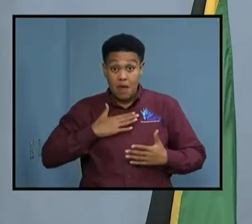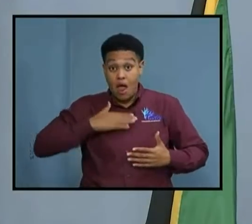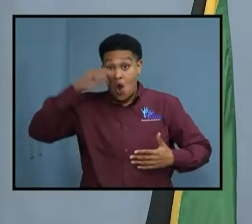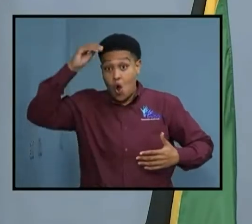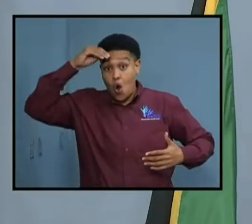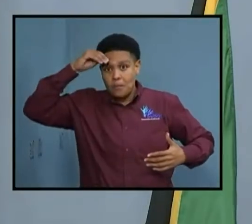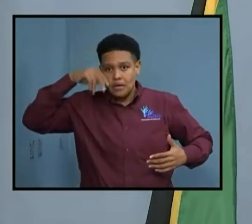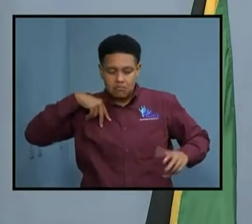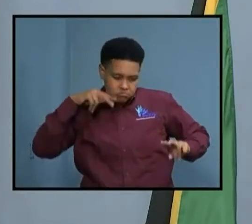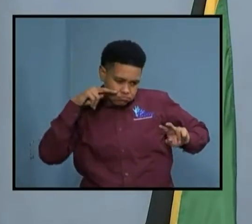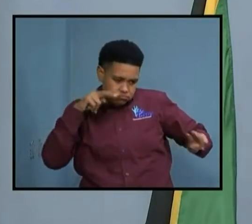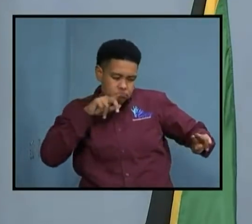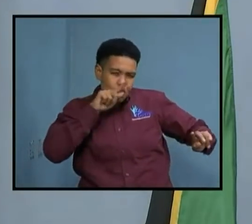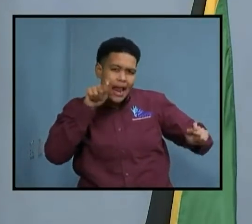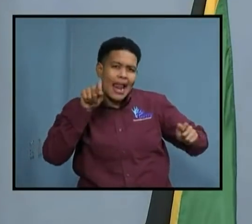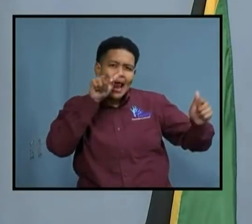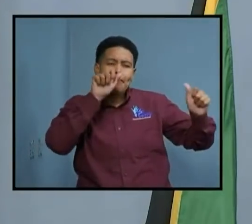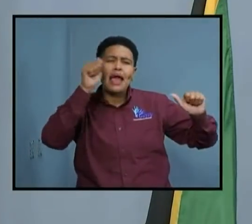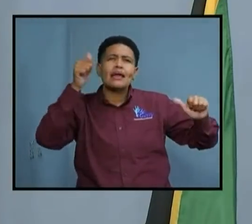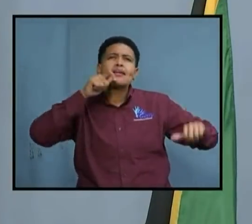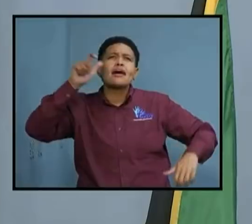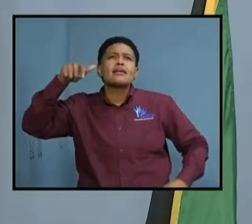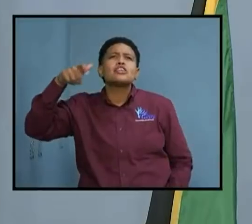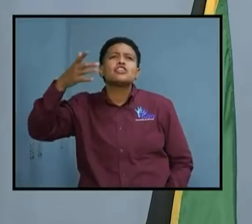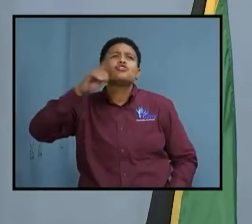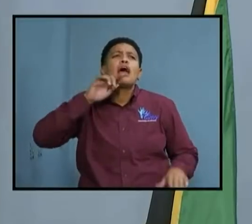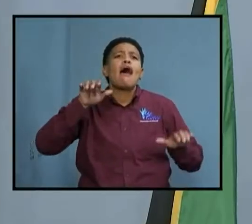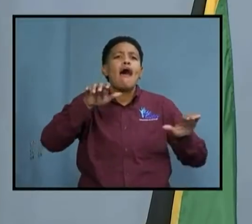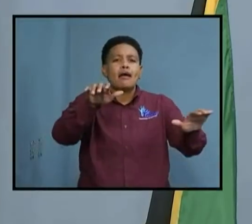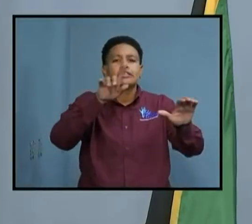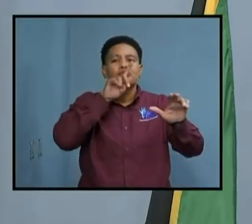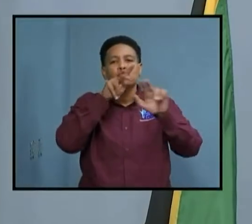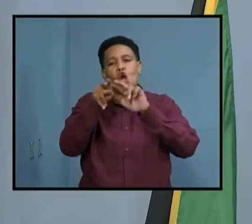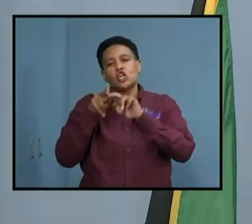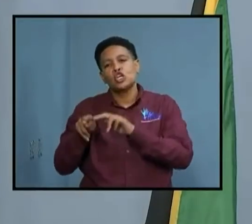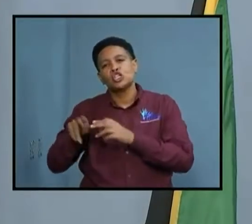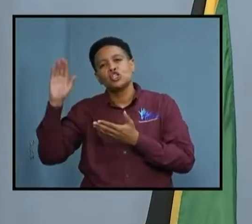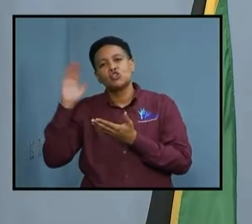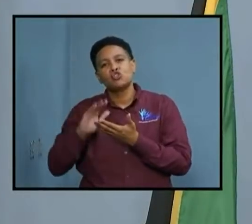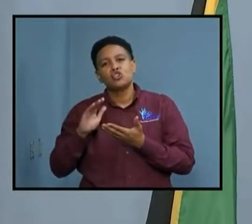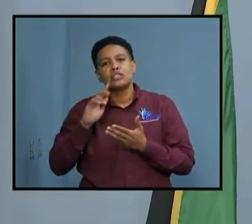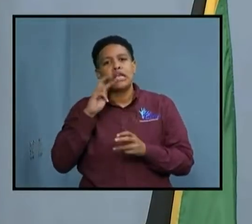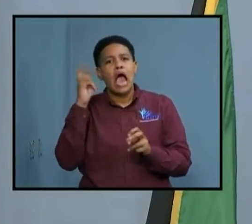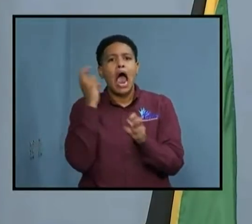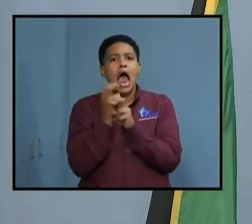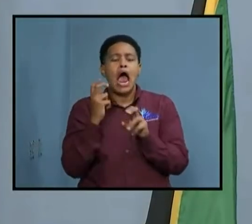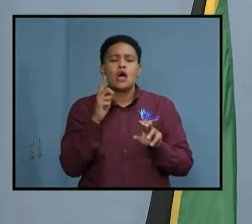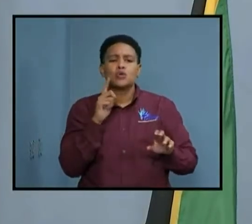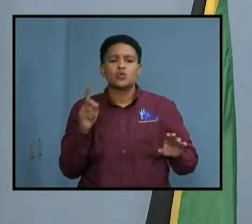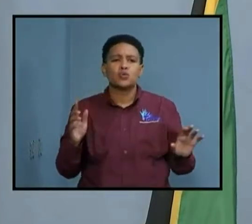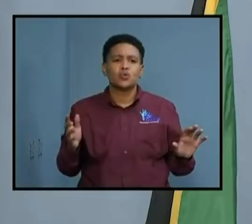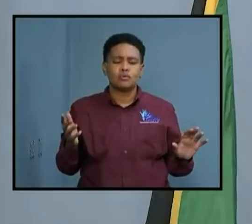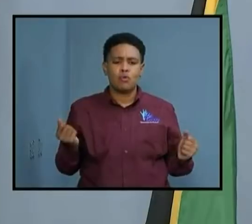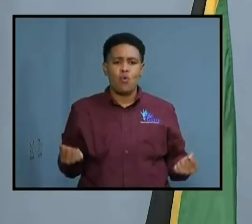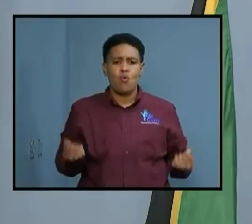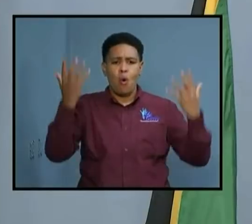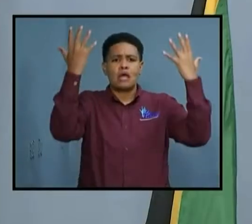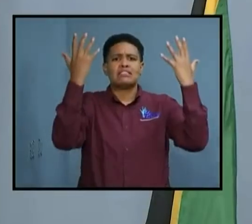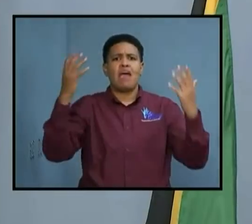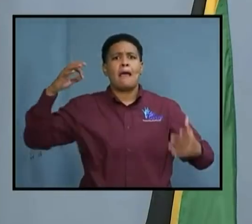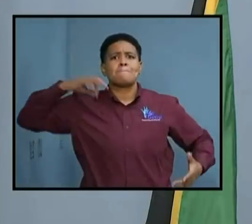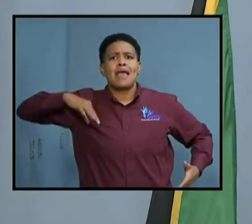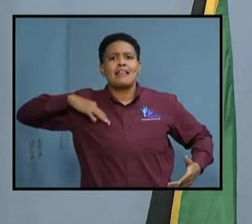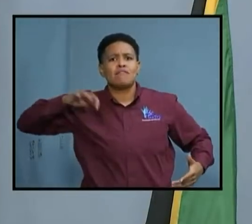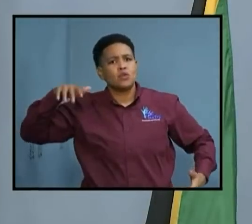opinion, eliminate any unnecessary activity. It's hard to quantify what the benefit